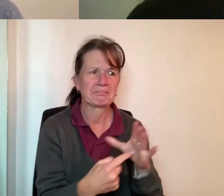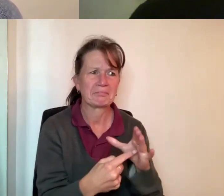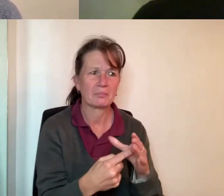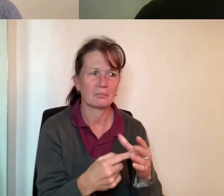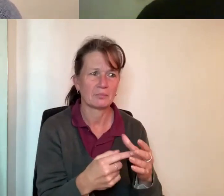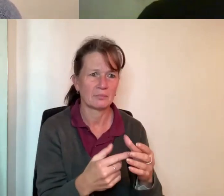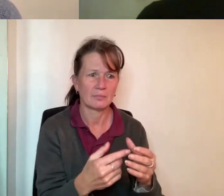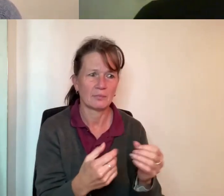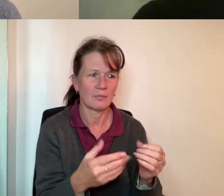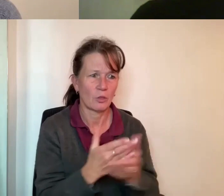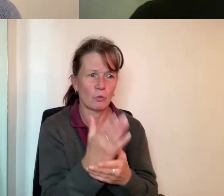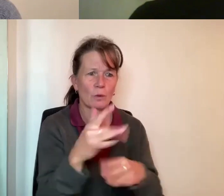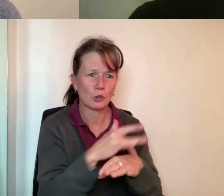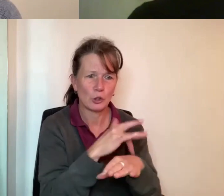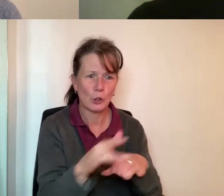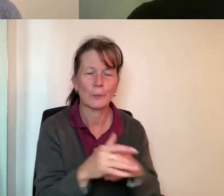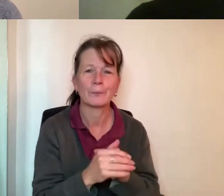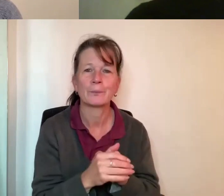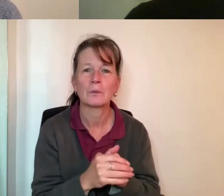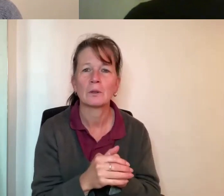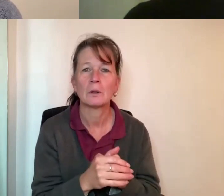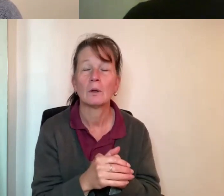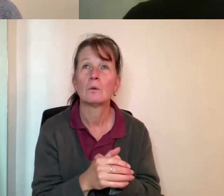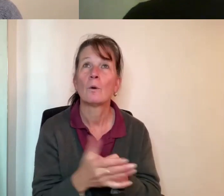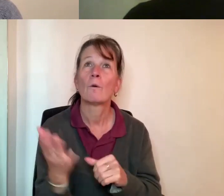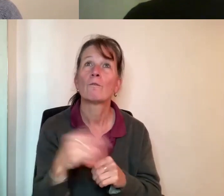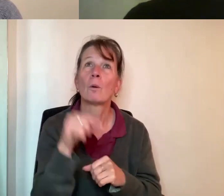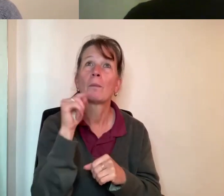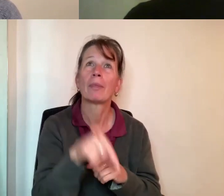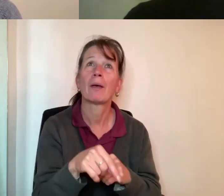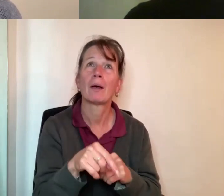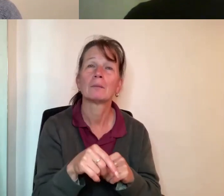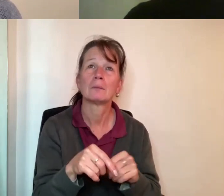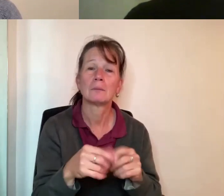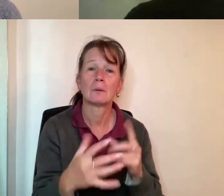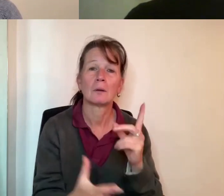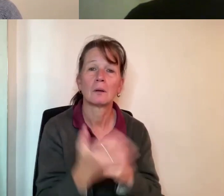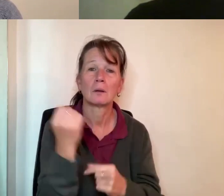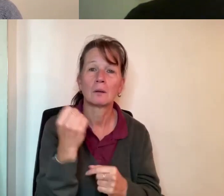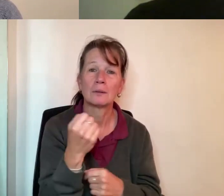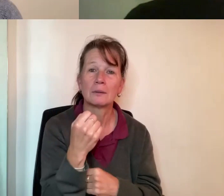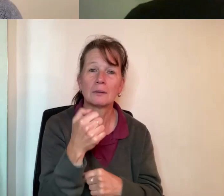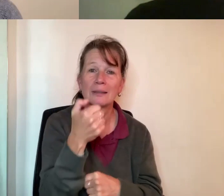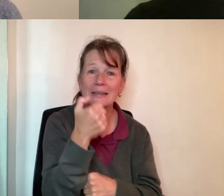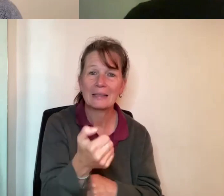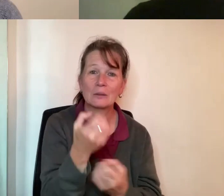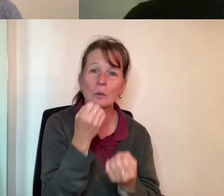ensemble. And from that, we got 6